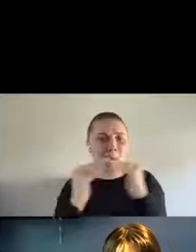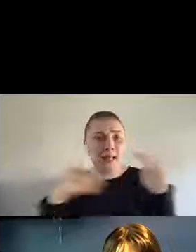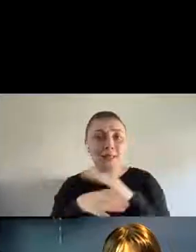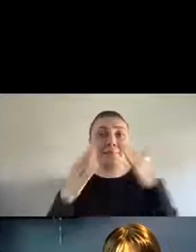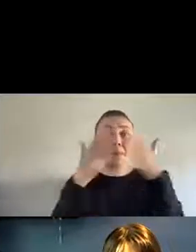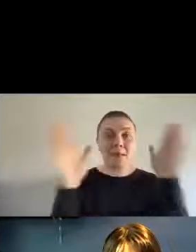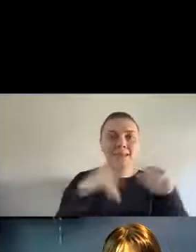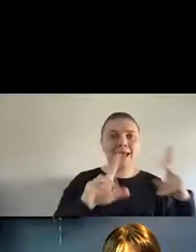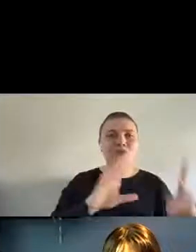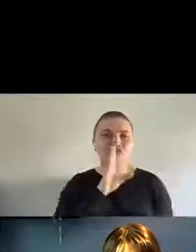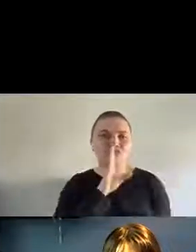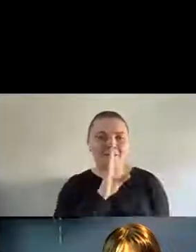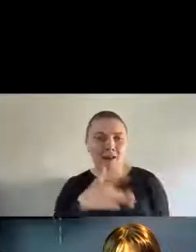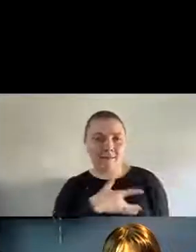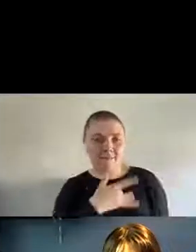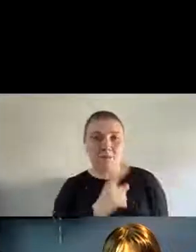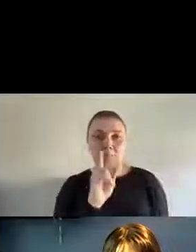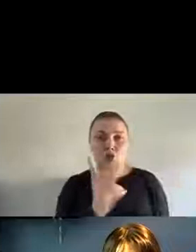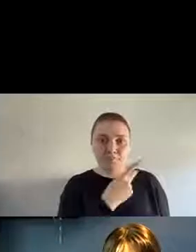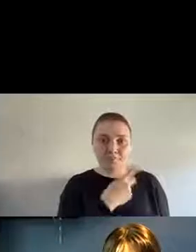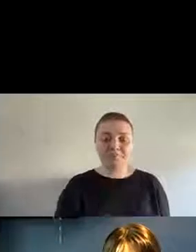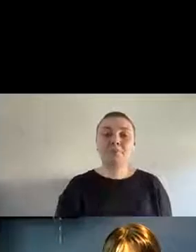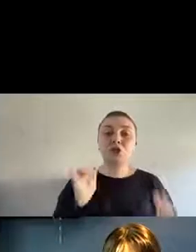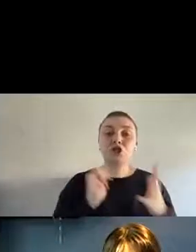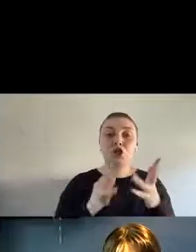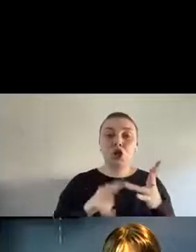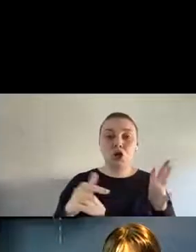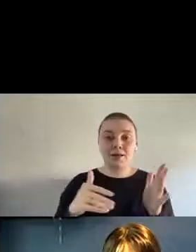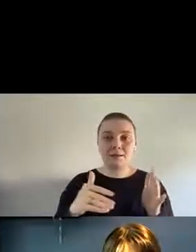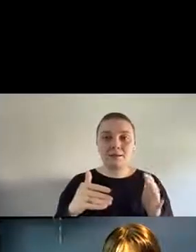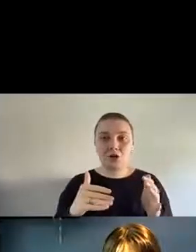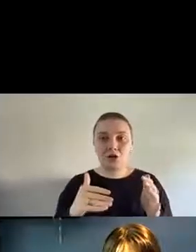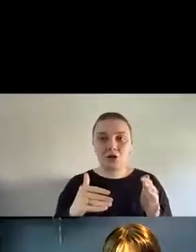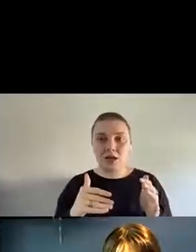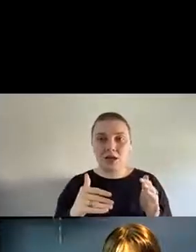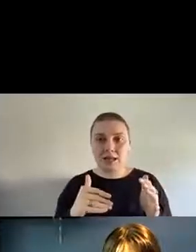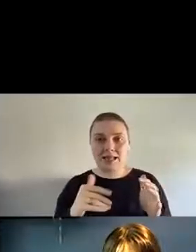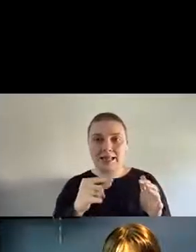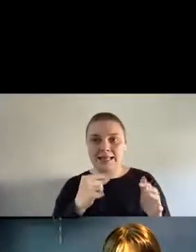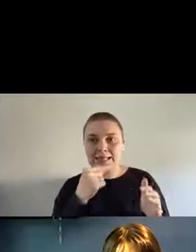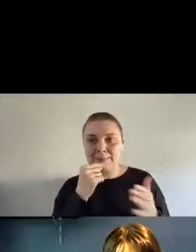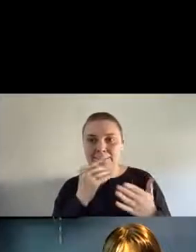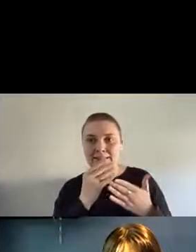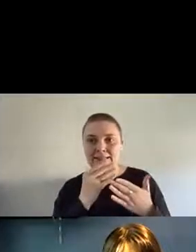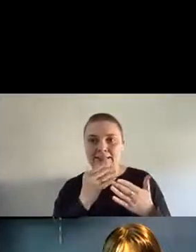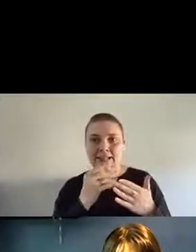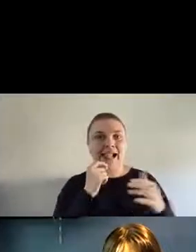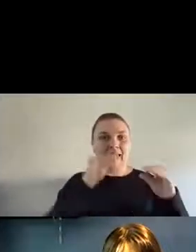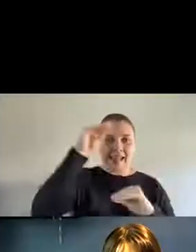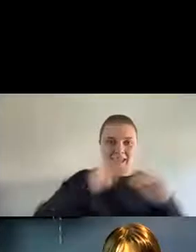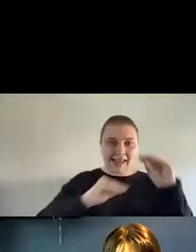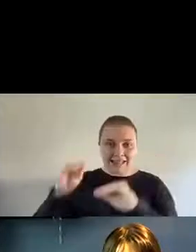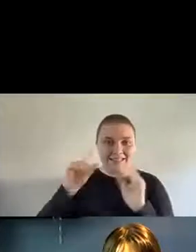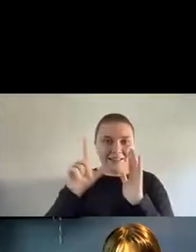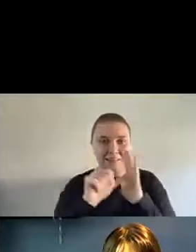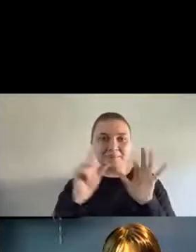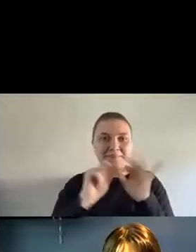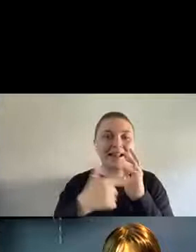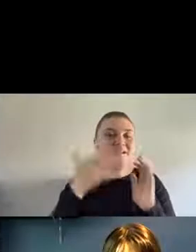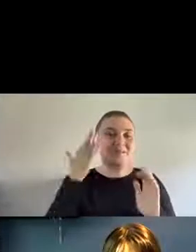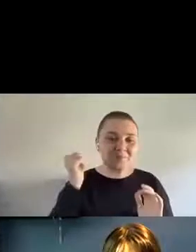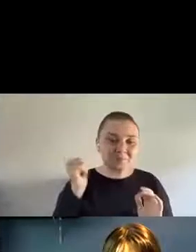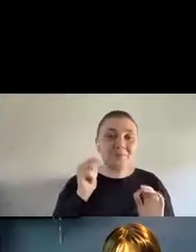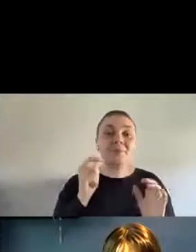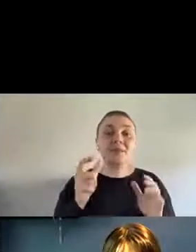private life. So I want to, I've gone slightly out of order in the interest of time, but I want to invite our